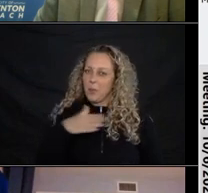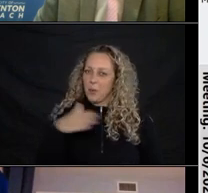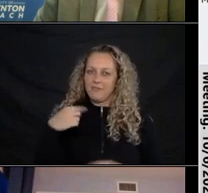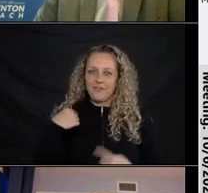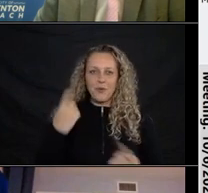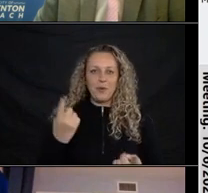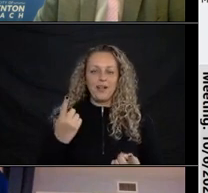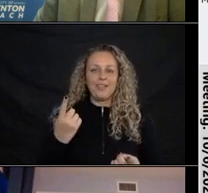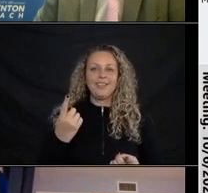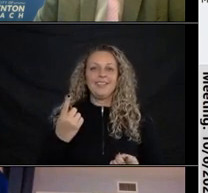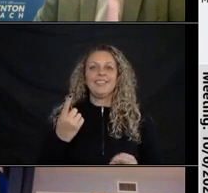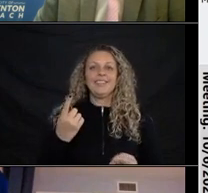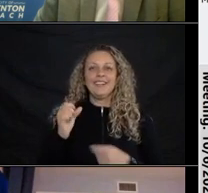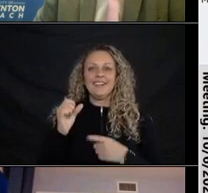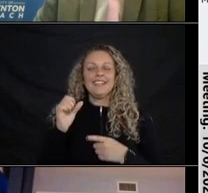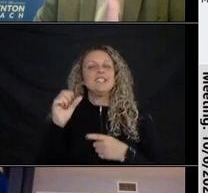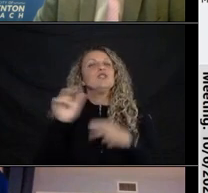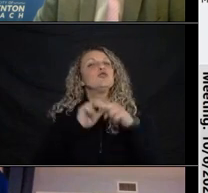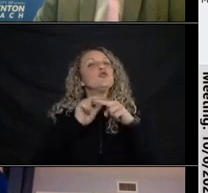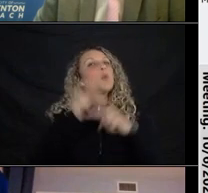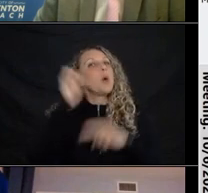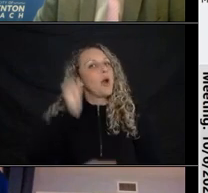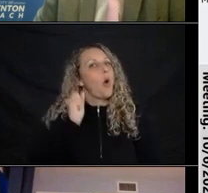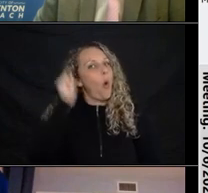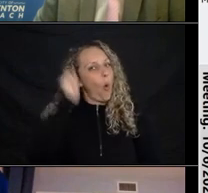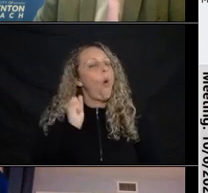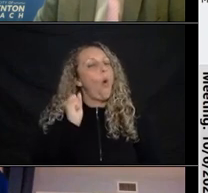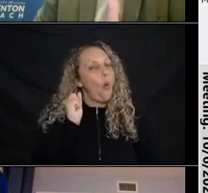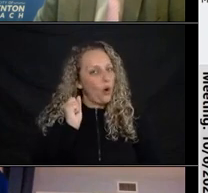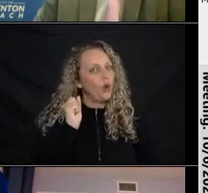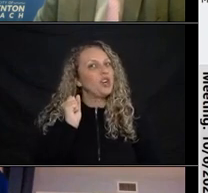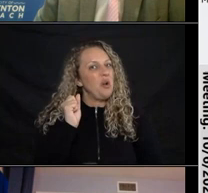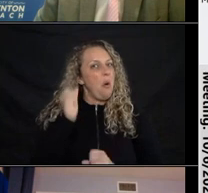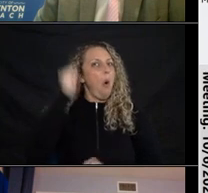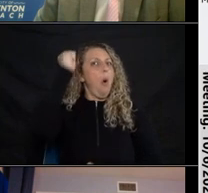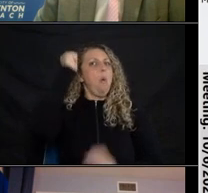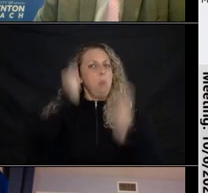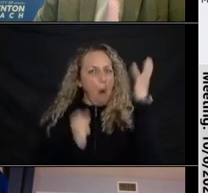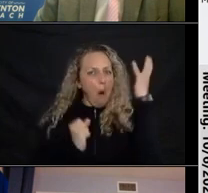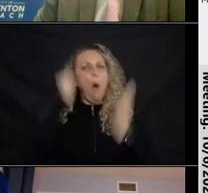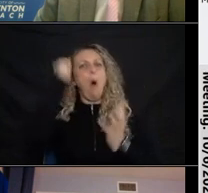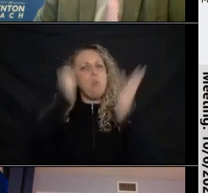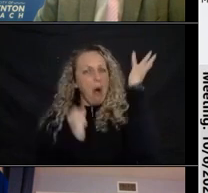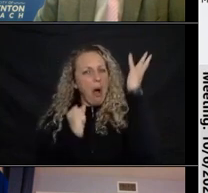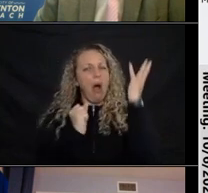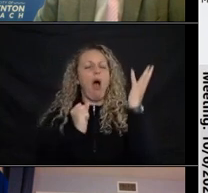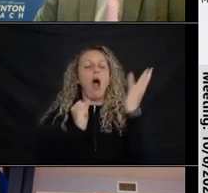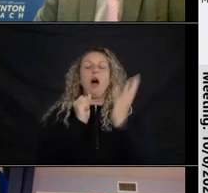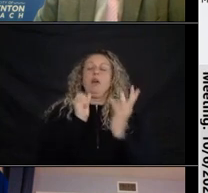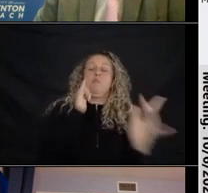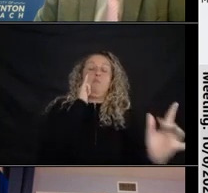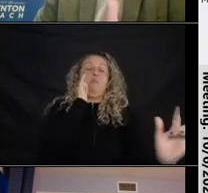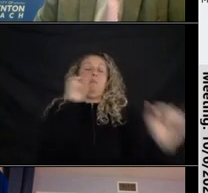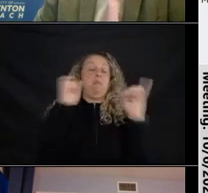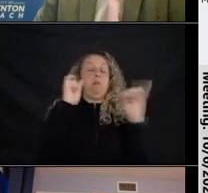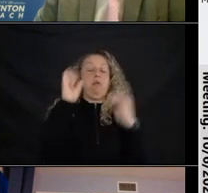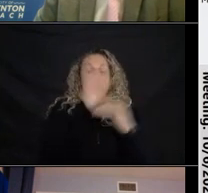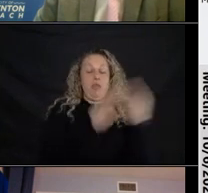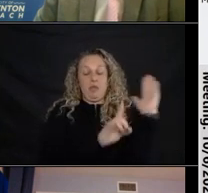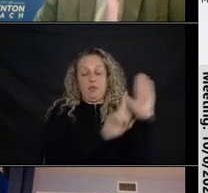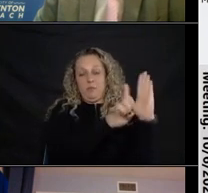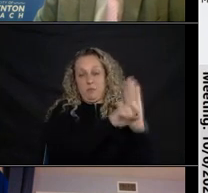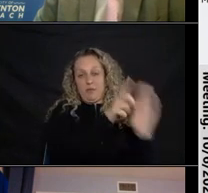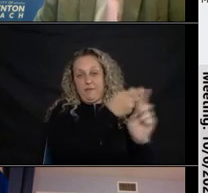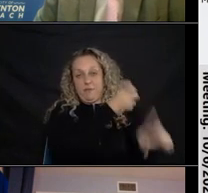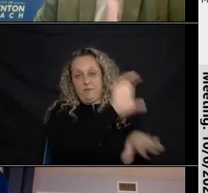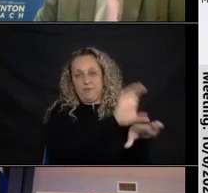while is the train horns that used to blow out in the middle of the night, way louder than the church bells.